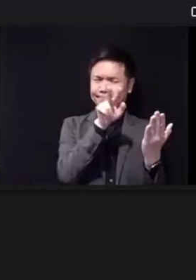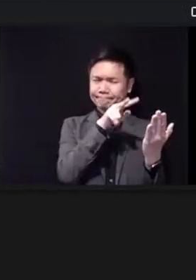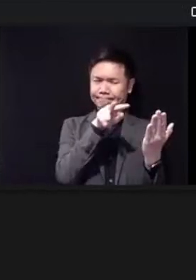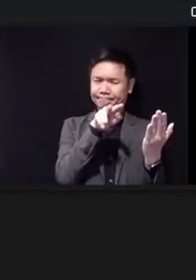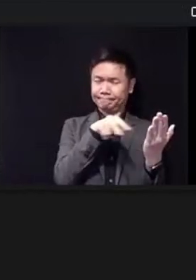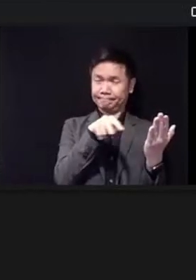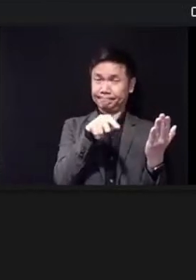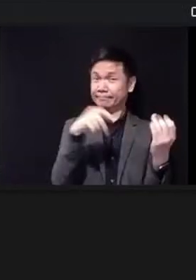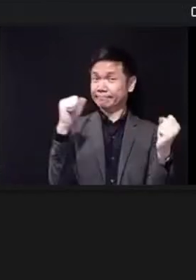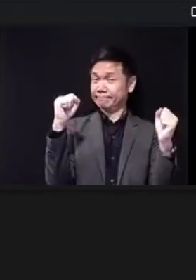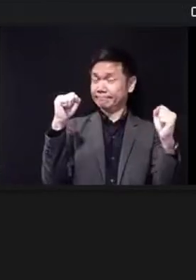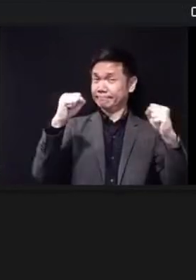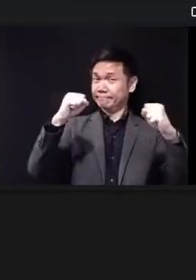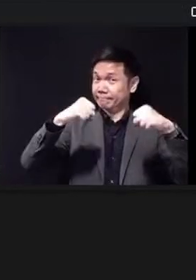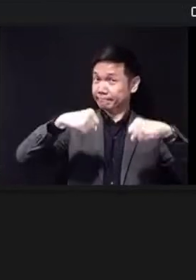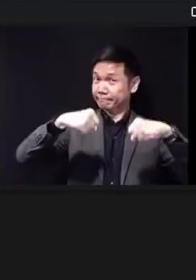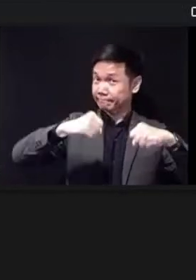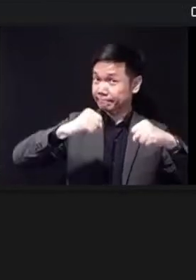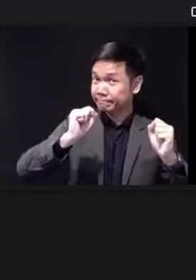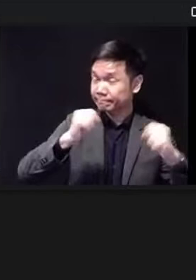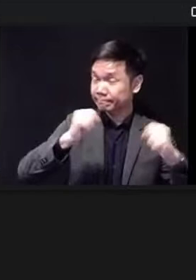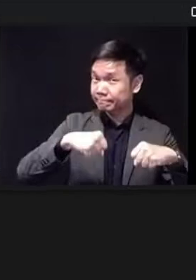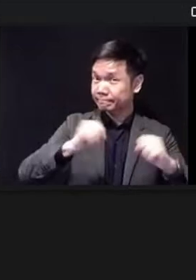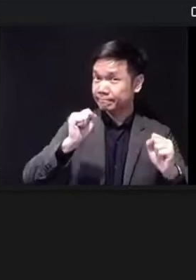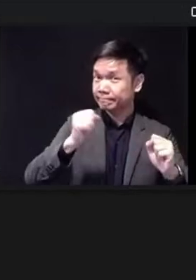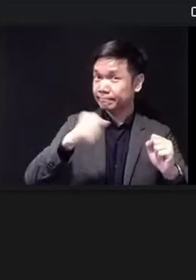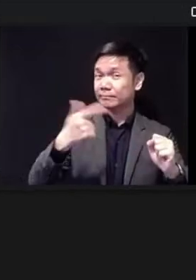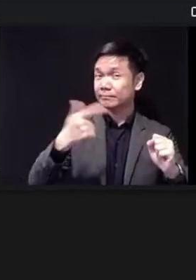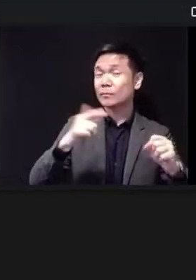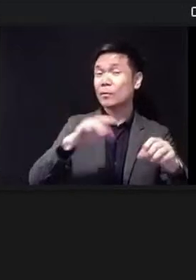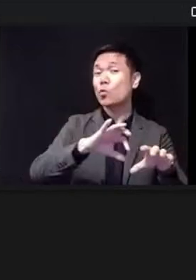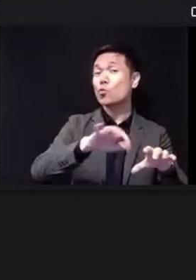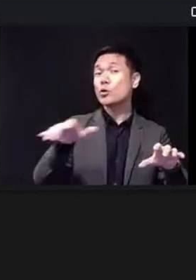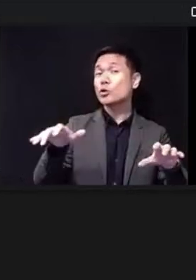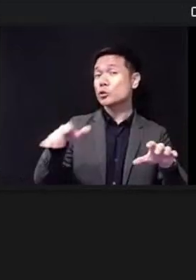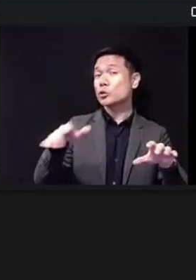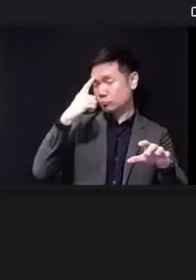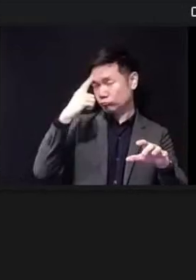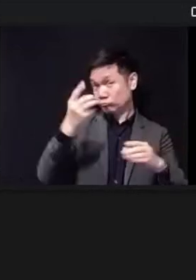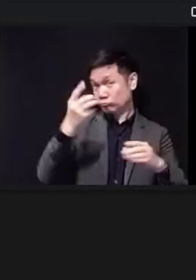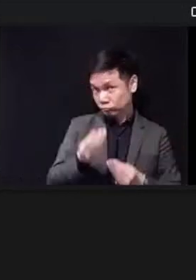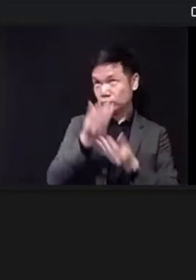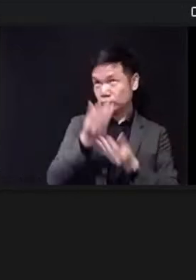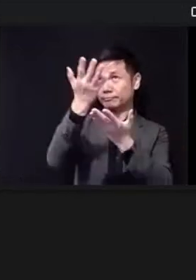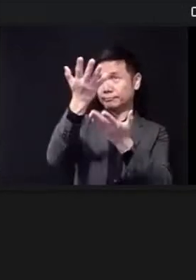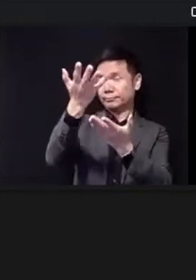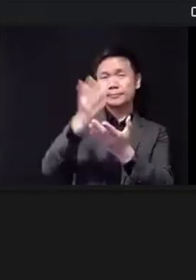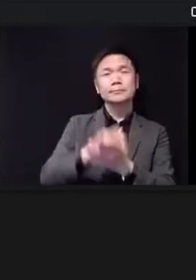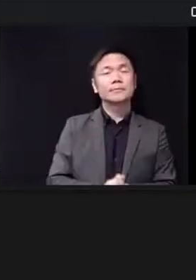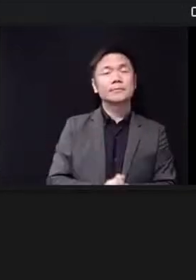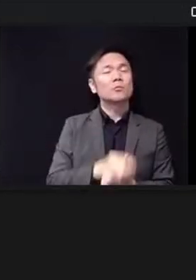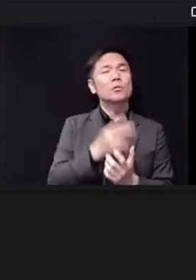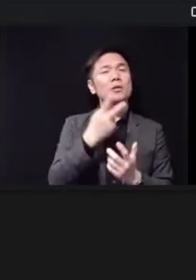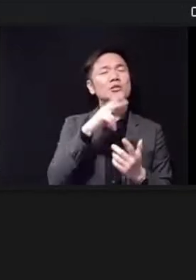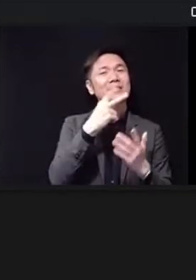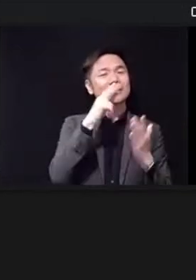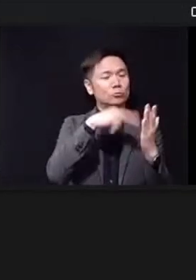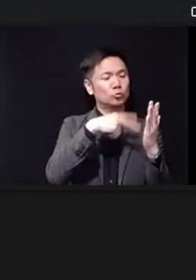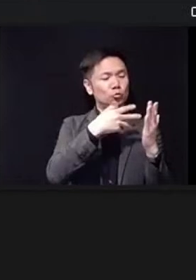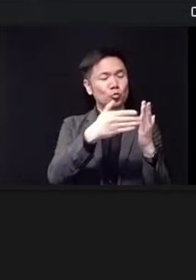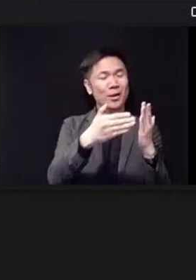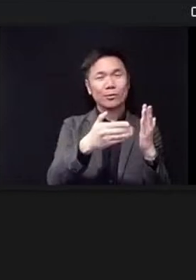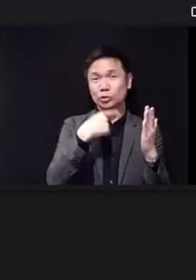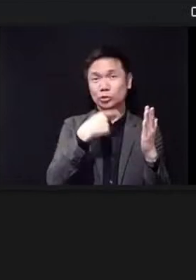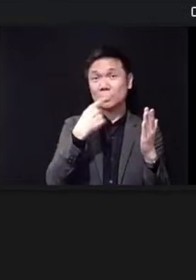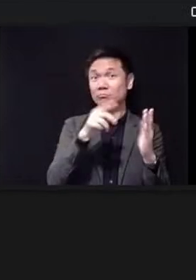a consensual understanding perhaps as a regional input. And I just wanted to reflect in the language that a lot of